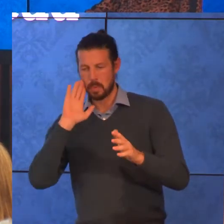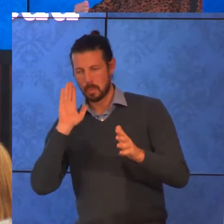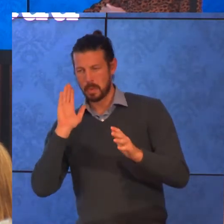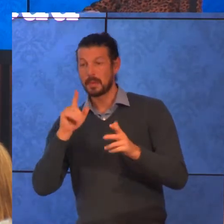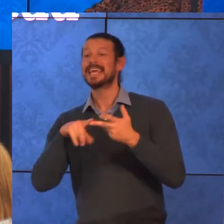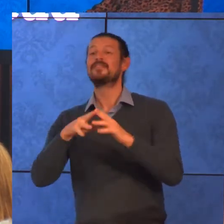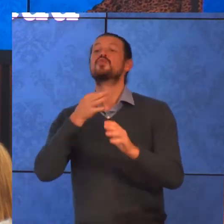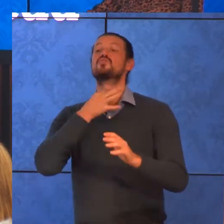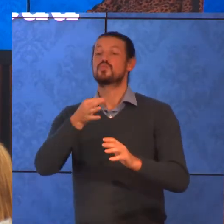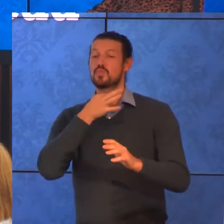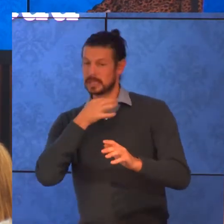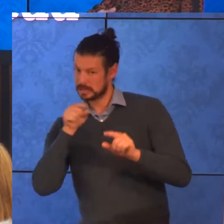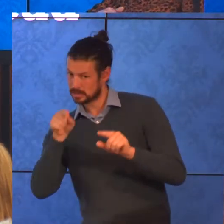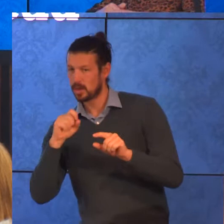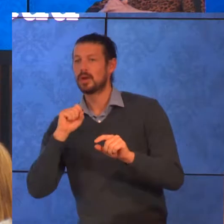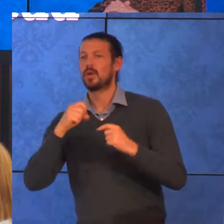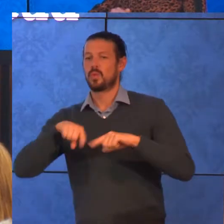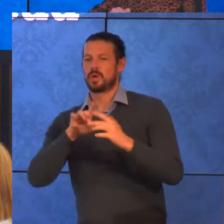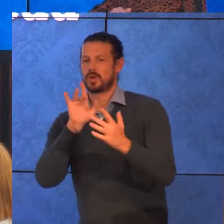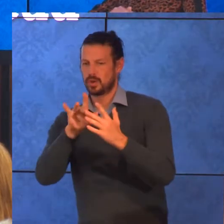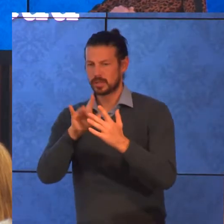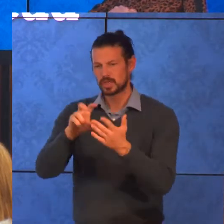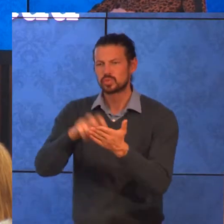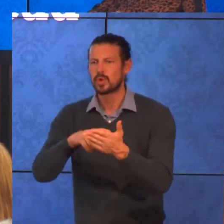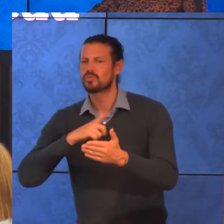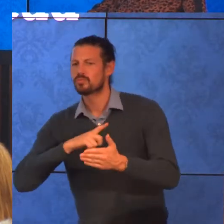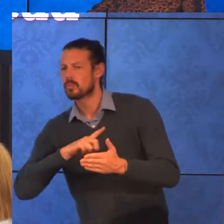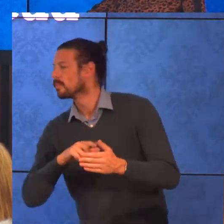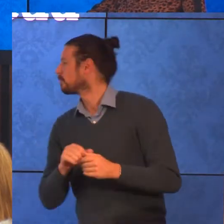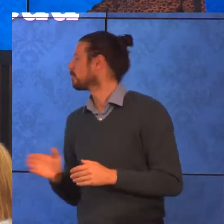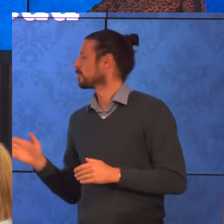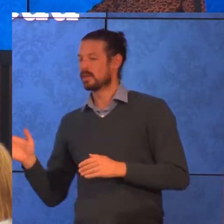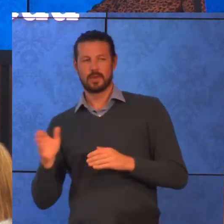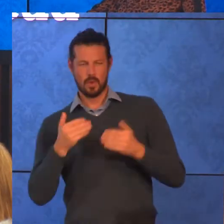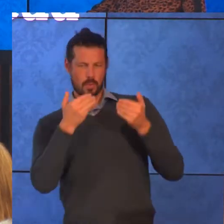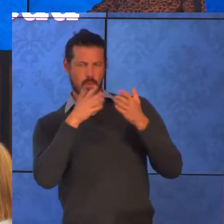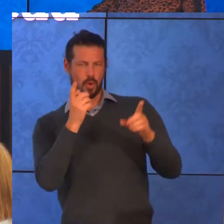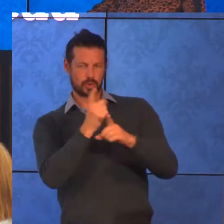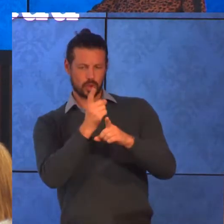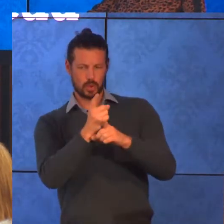there's a risk, we will make contact with those providers. Just broadly, I mean, I know that this is